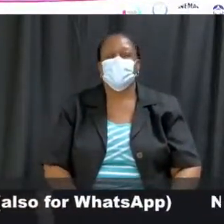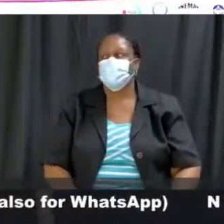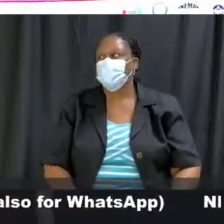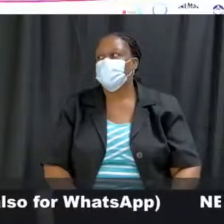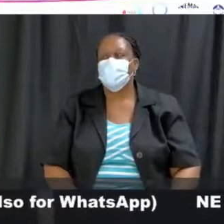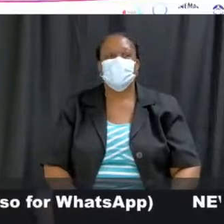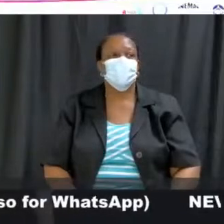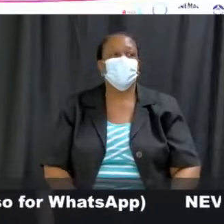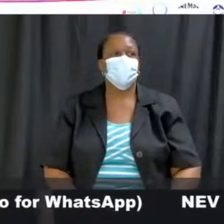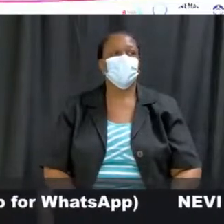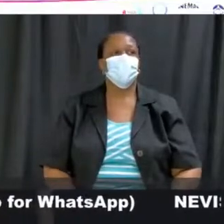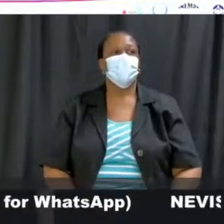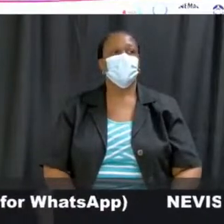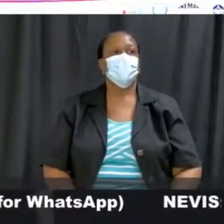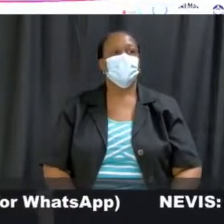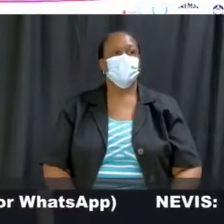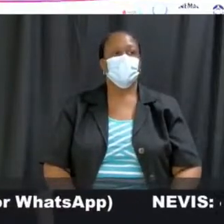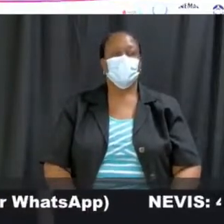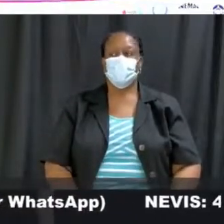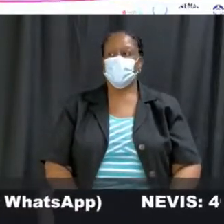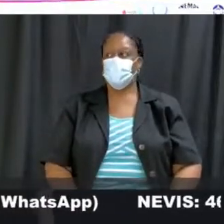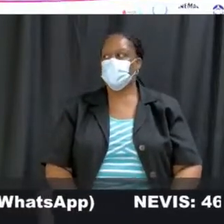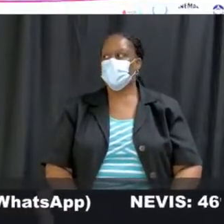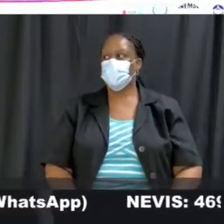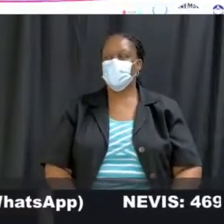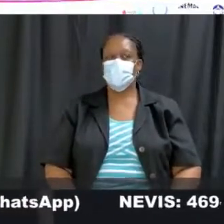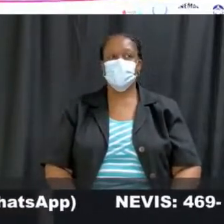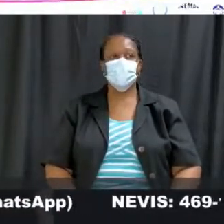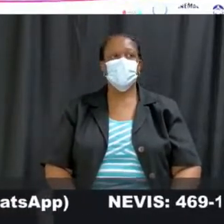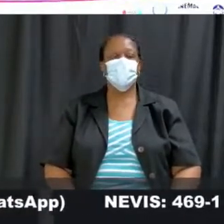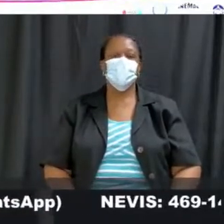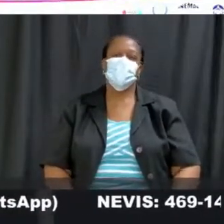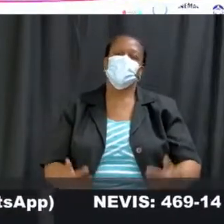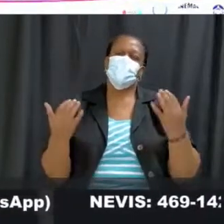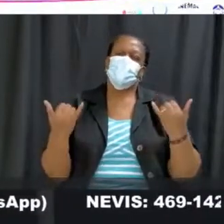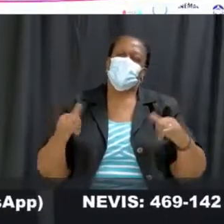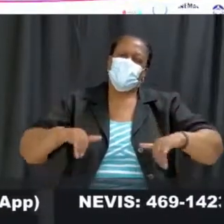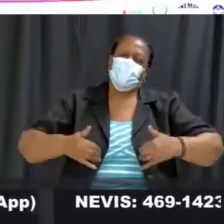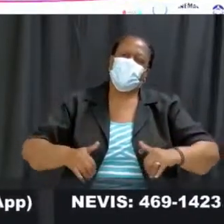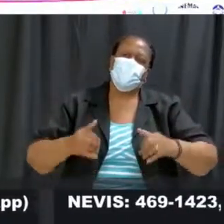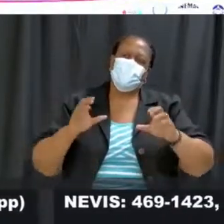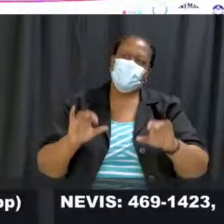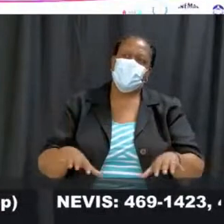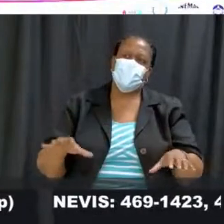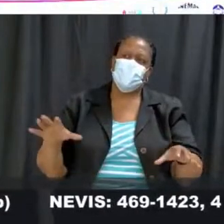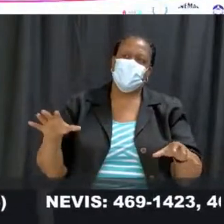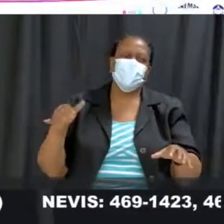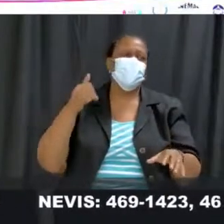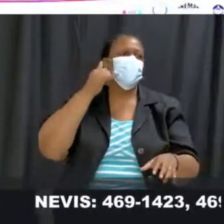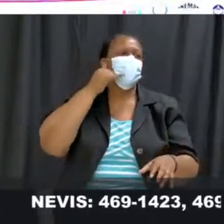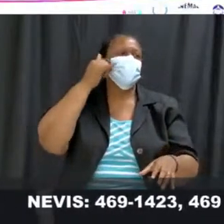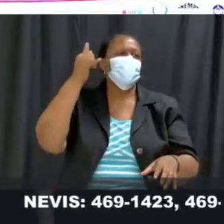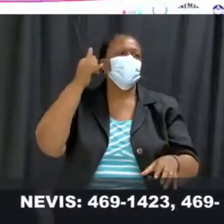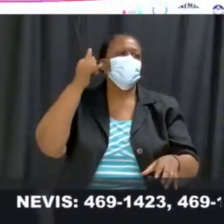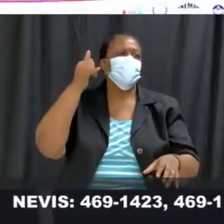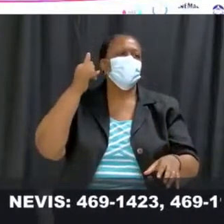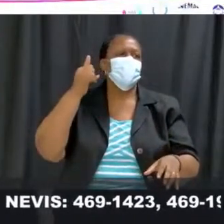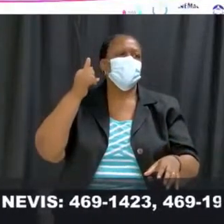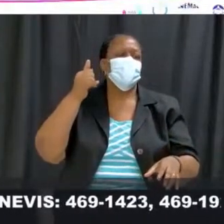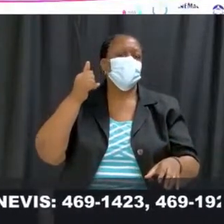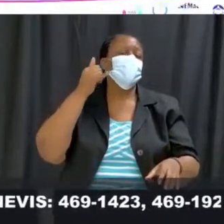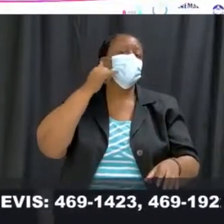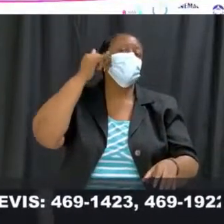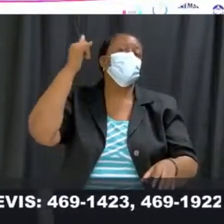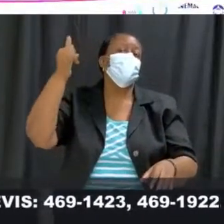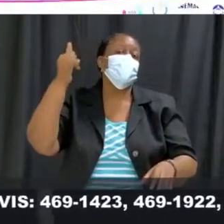So how can you make an appointment to get the Pfizer-BioNTech vaccine? We just want you to reach out to the nearest